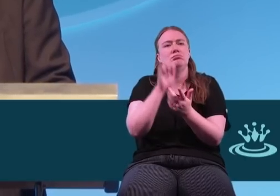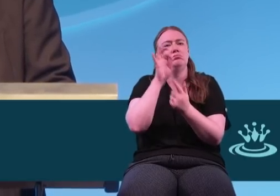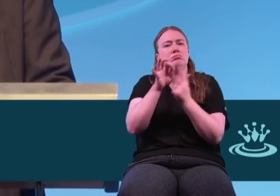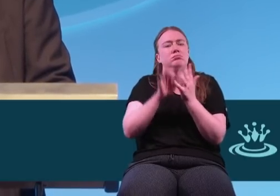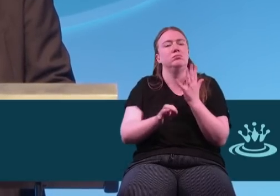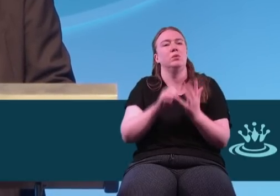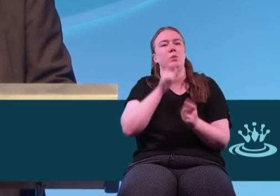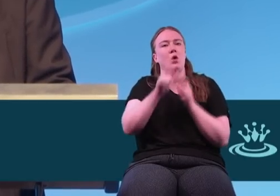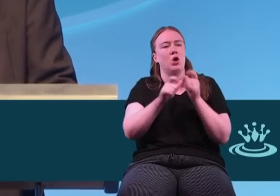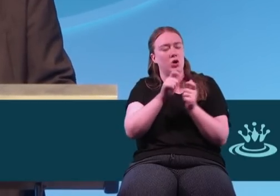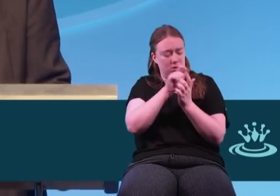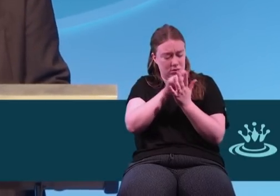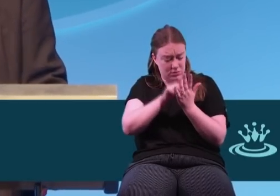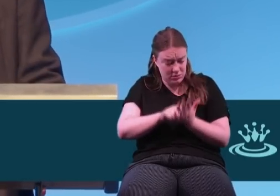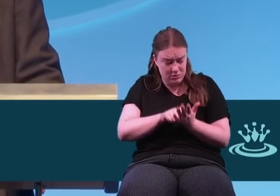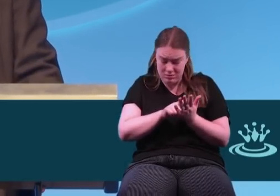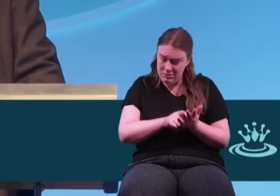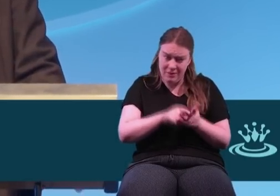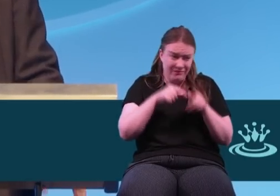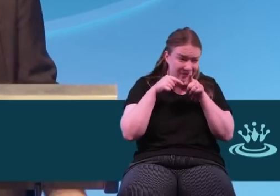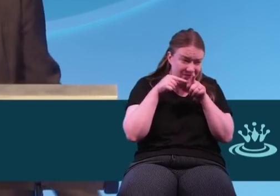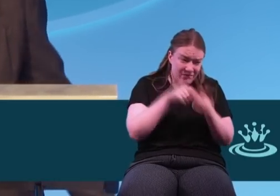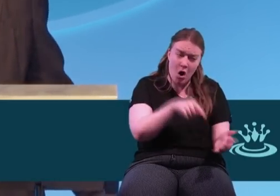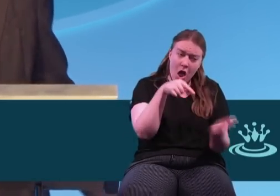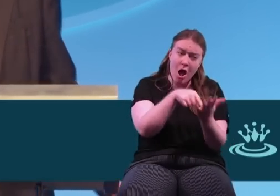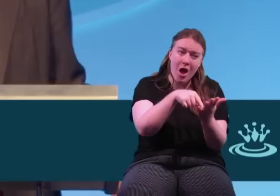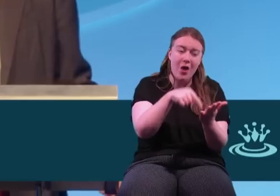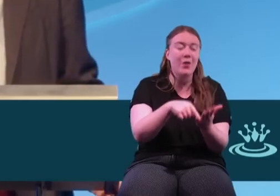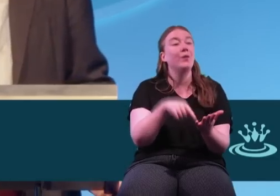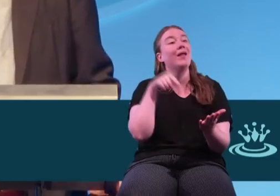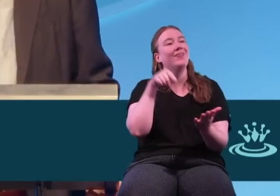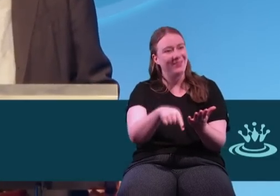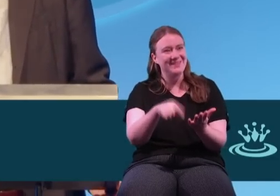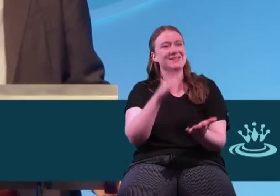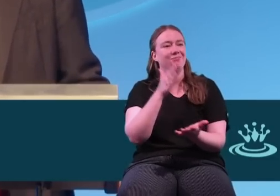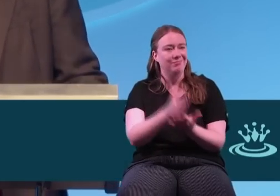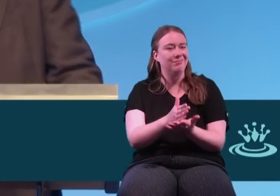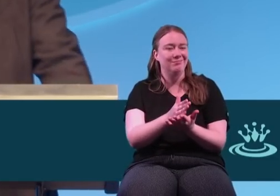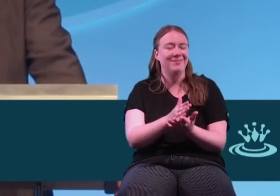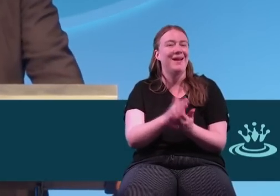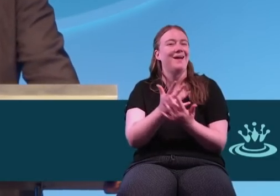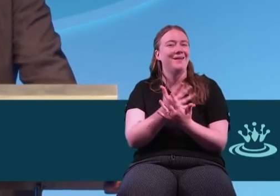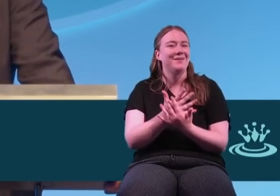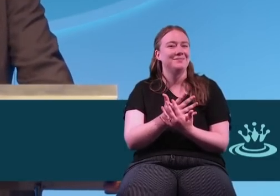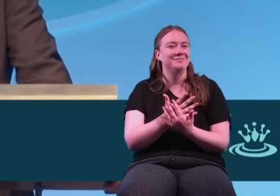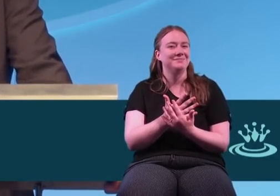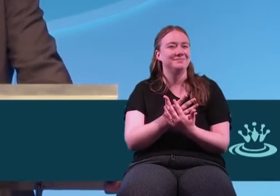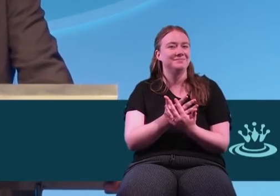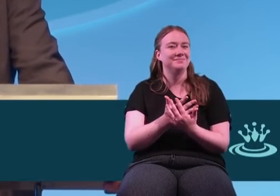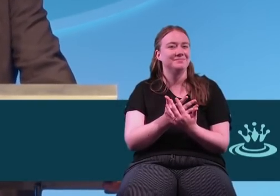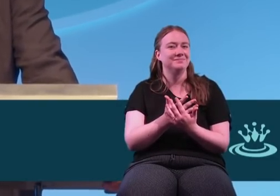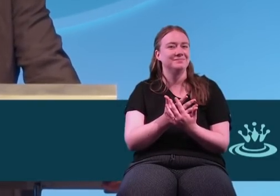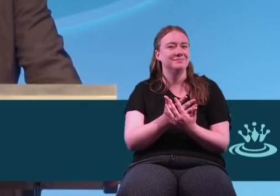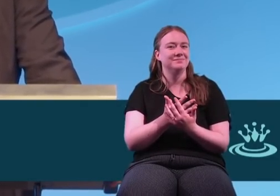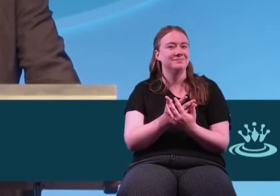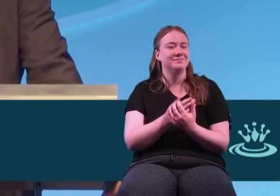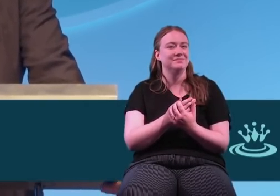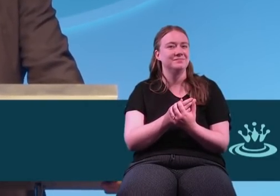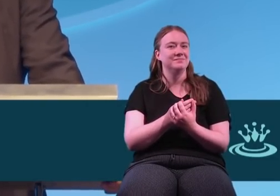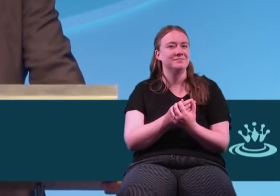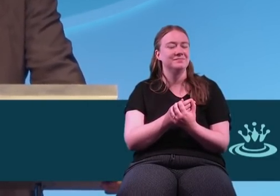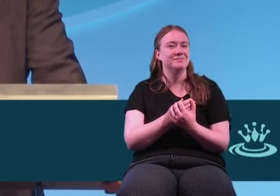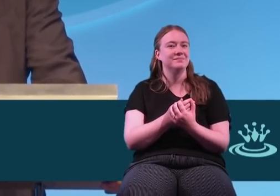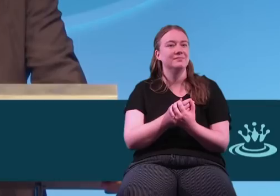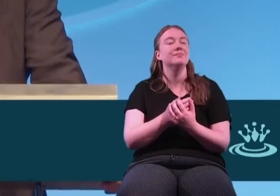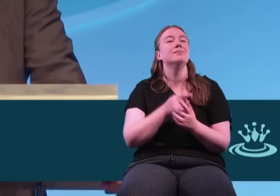words. It's a throwback to an earlier era. Most young people will not understand if somebody said, I don't know if